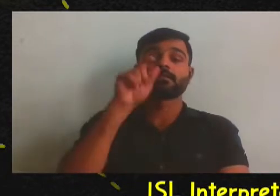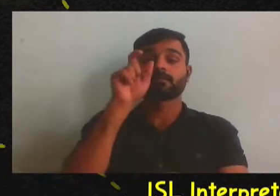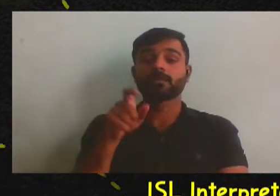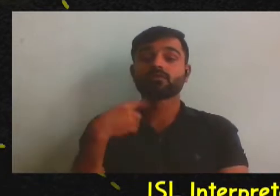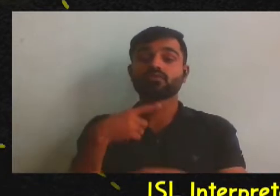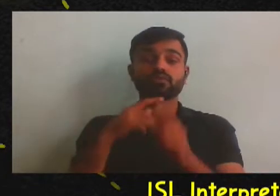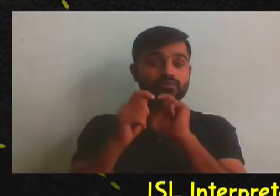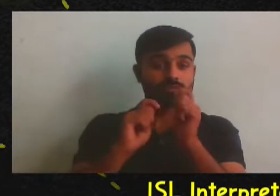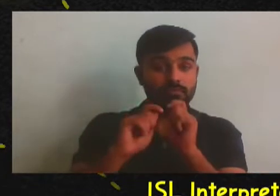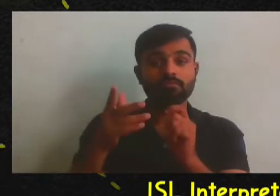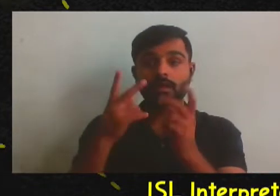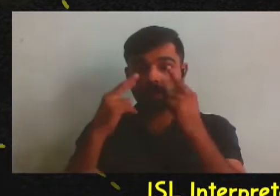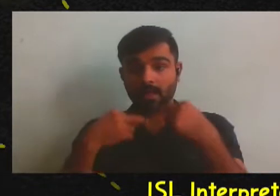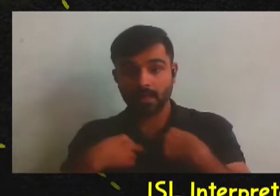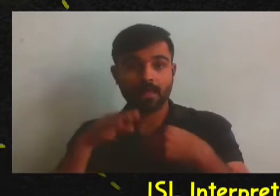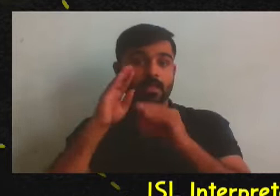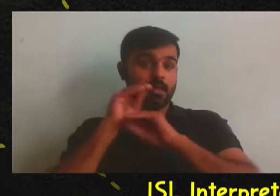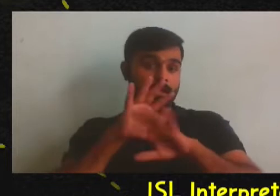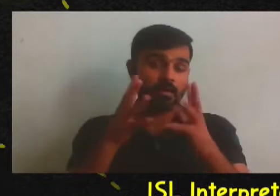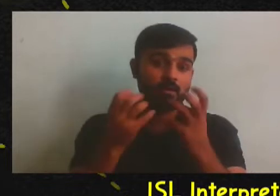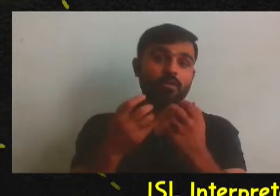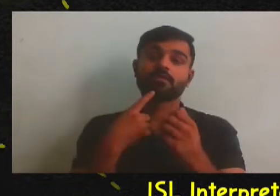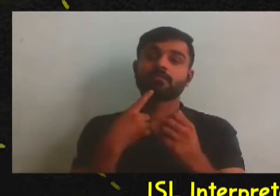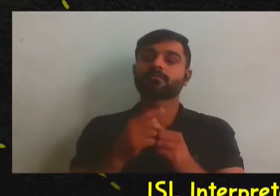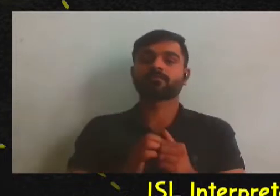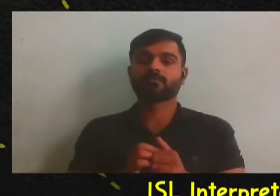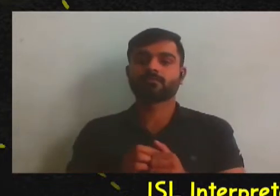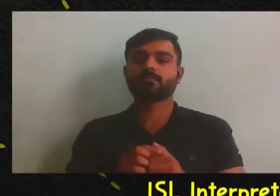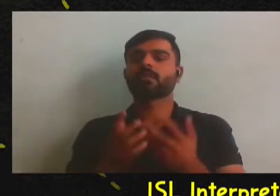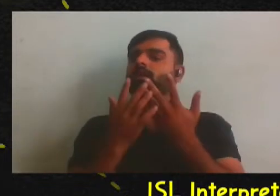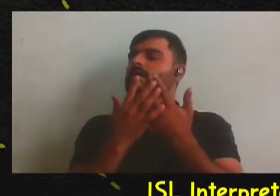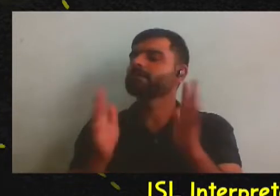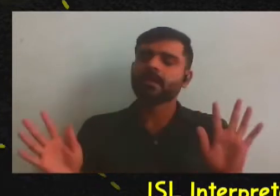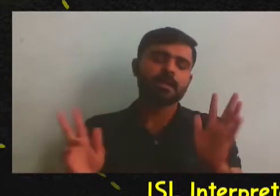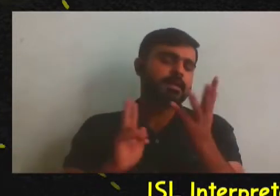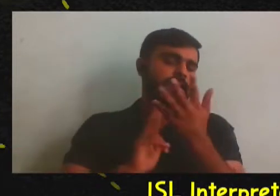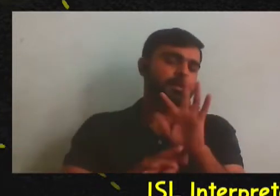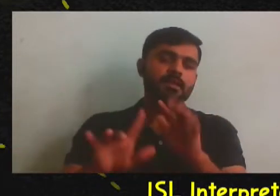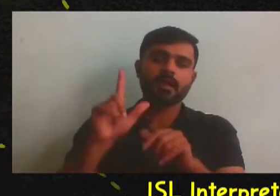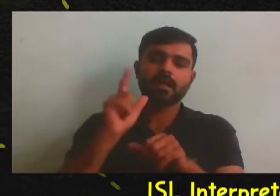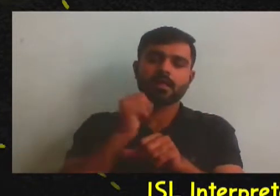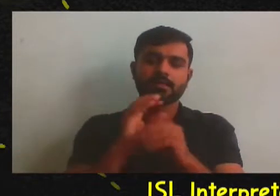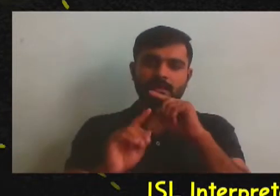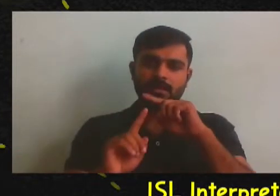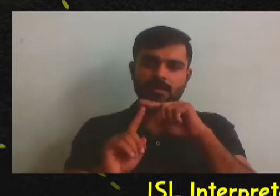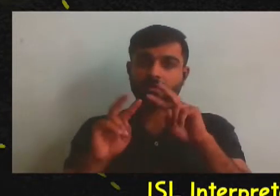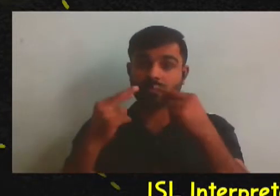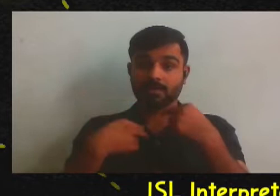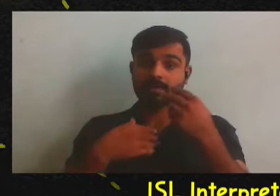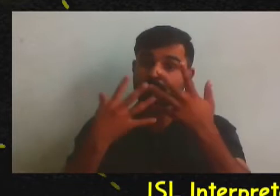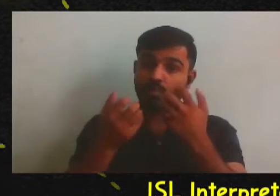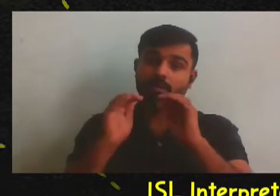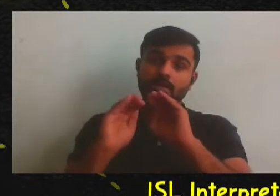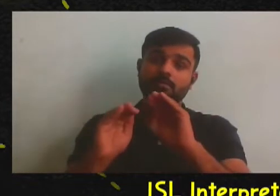a journalist who's looking for information, or it's a genuine LGBT person looking for support. We've